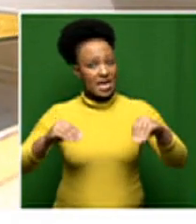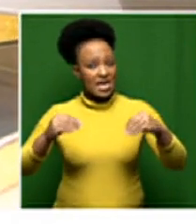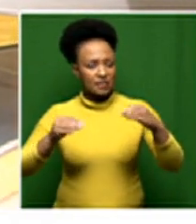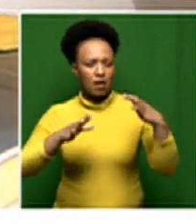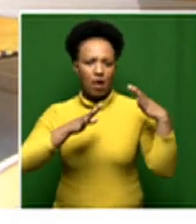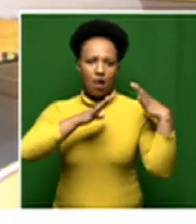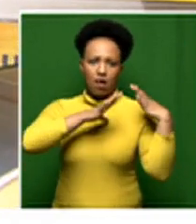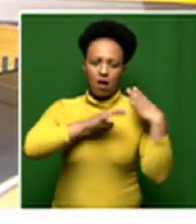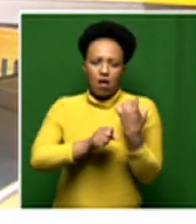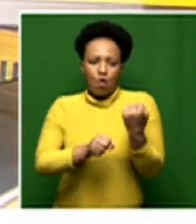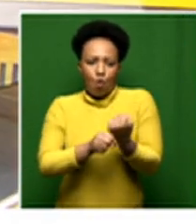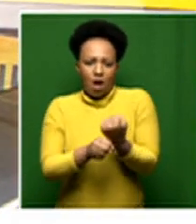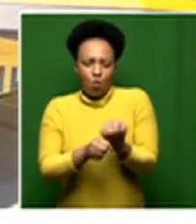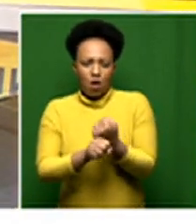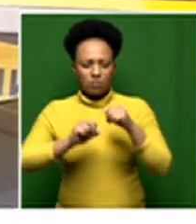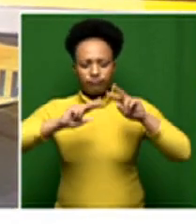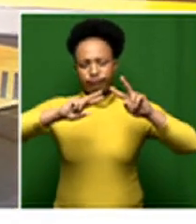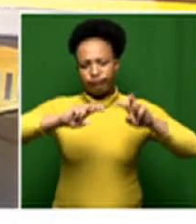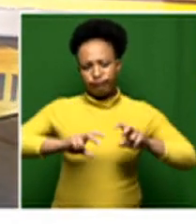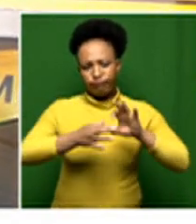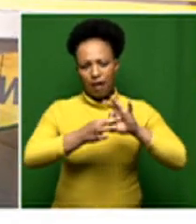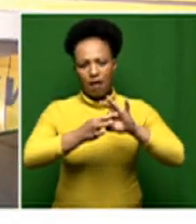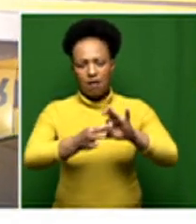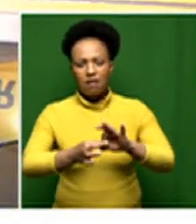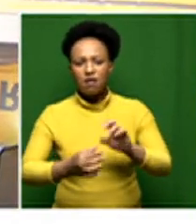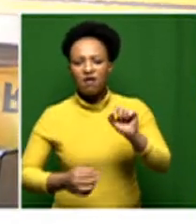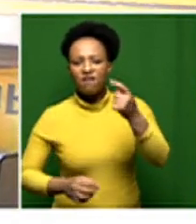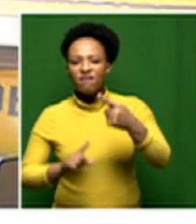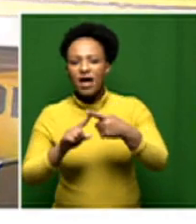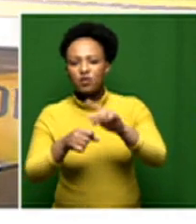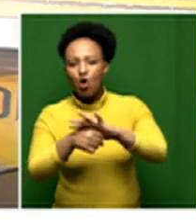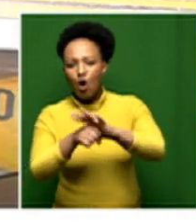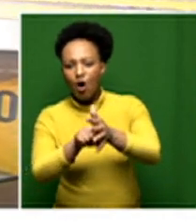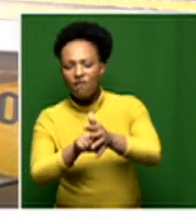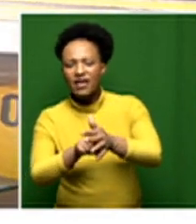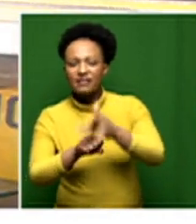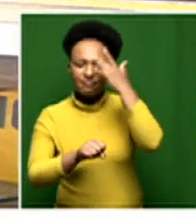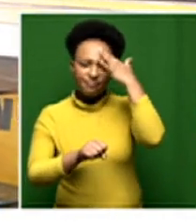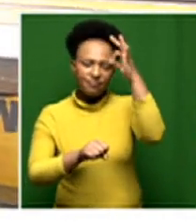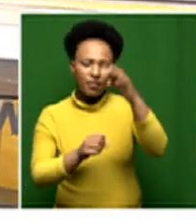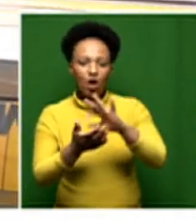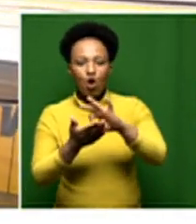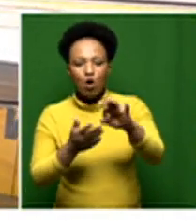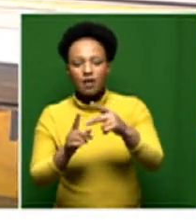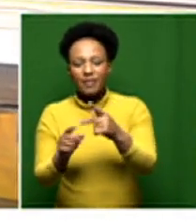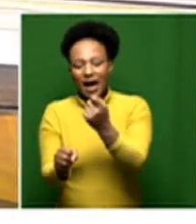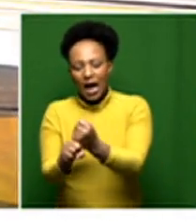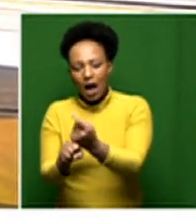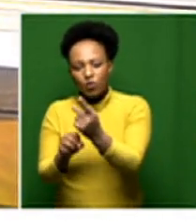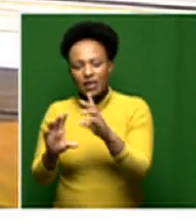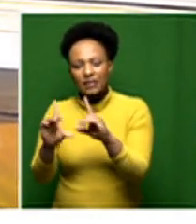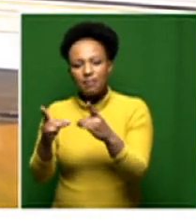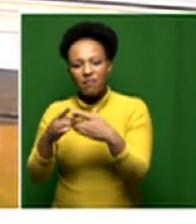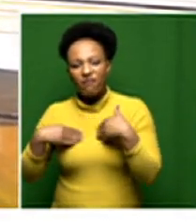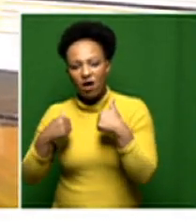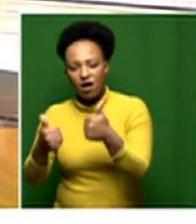full with regards to investigations linked to, first and foremost, the COVID-19 government contracts from the Gauteng Health Department's personal